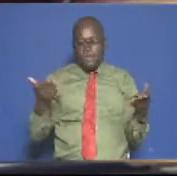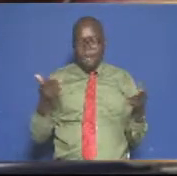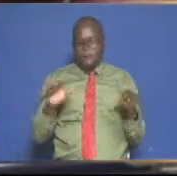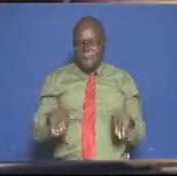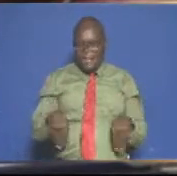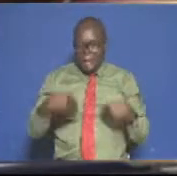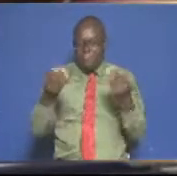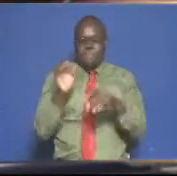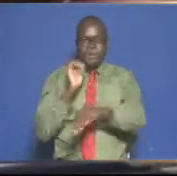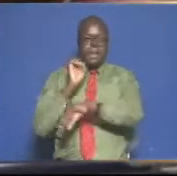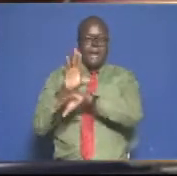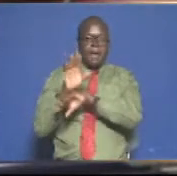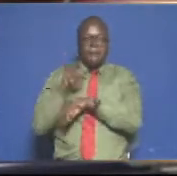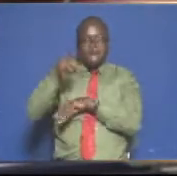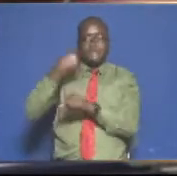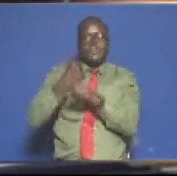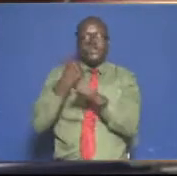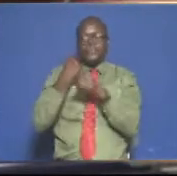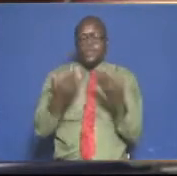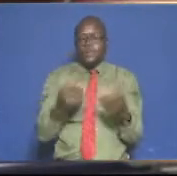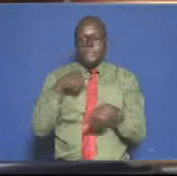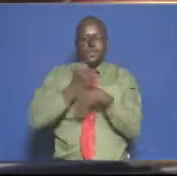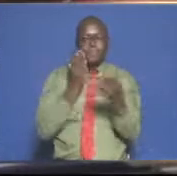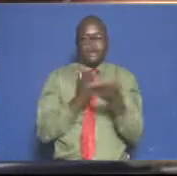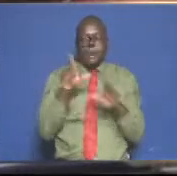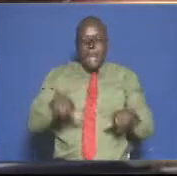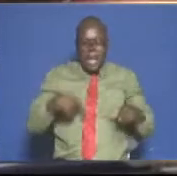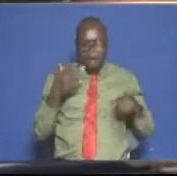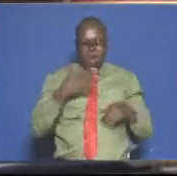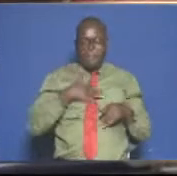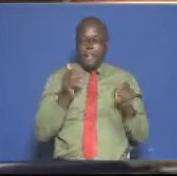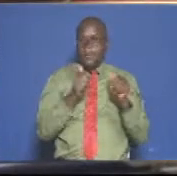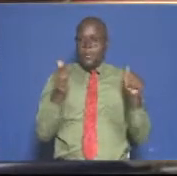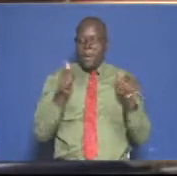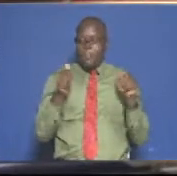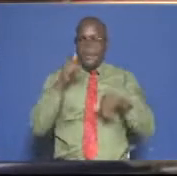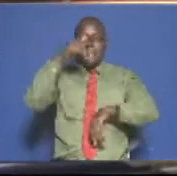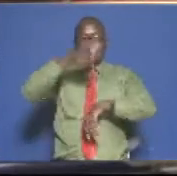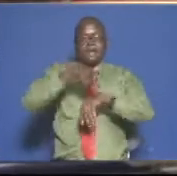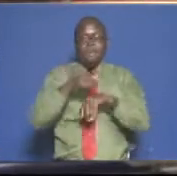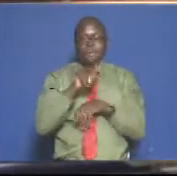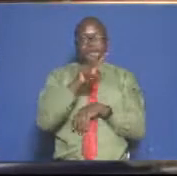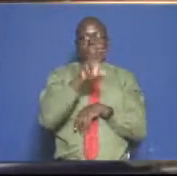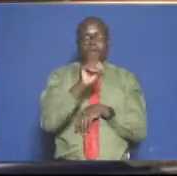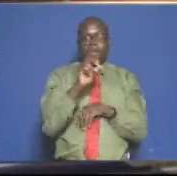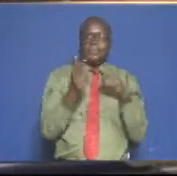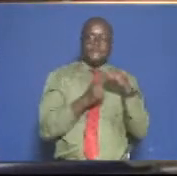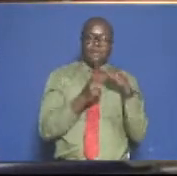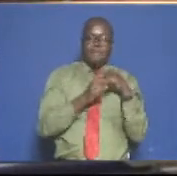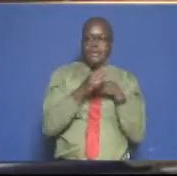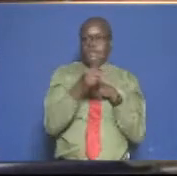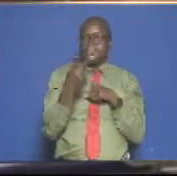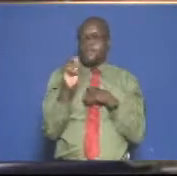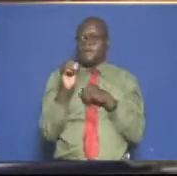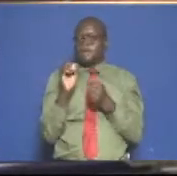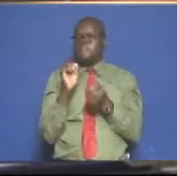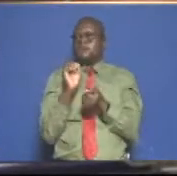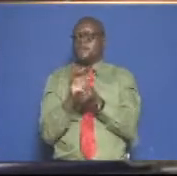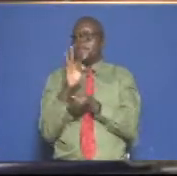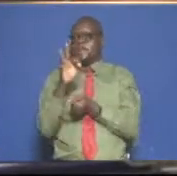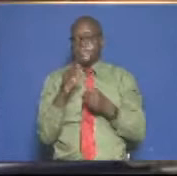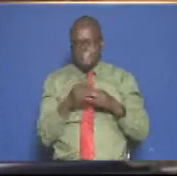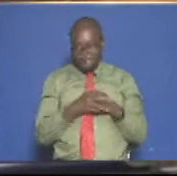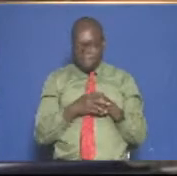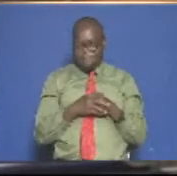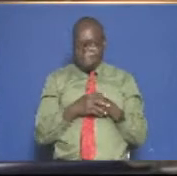me an advice on what I could do and make my life useful during that difficult period. And Mr. Speaker,